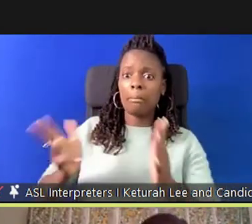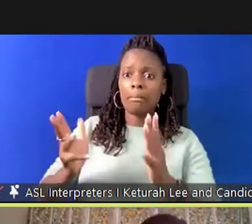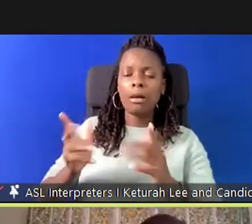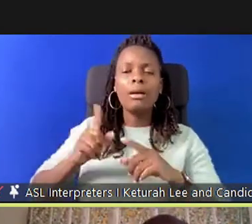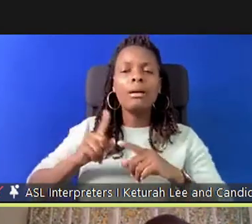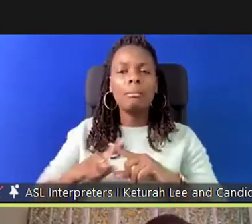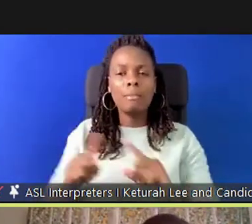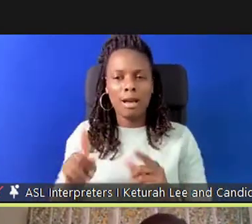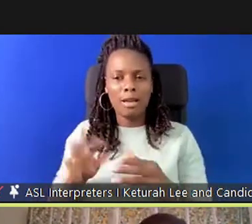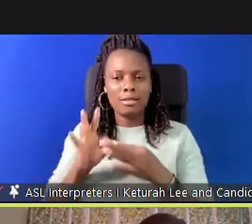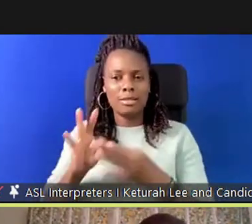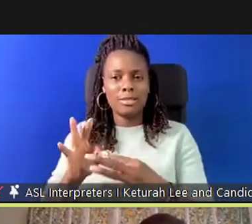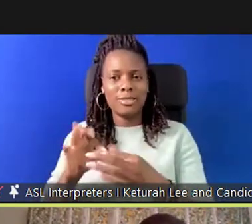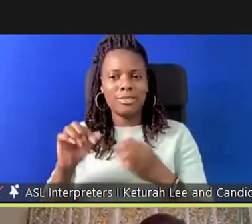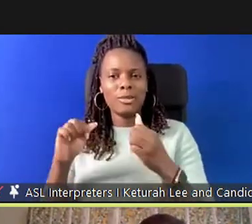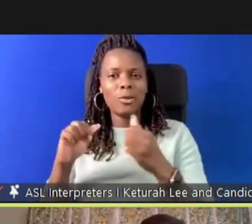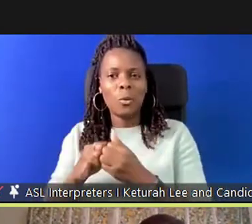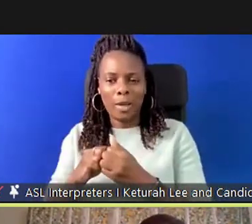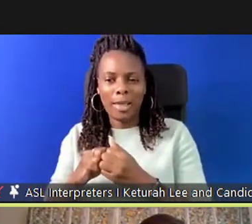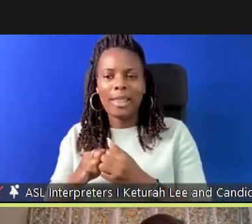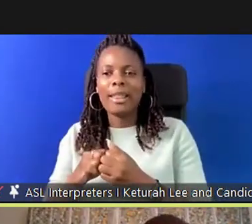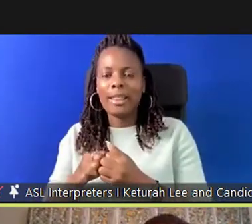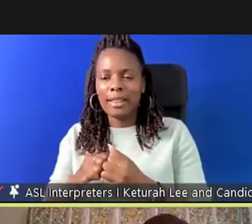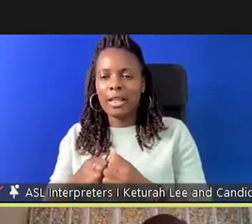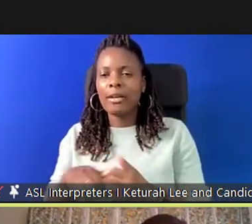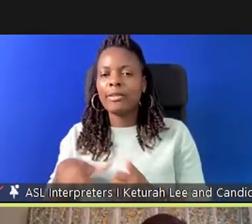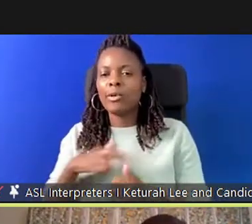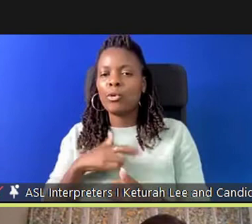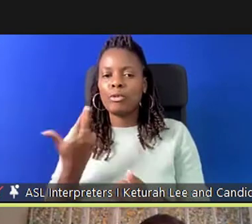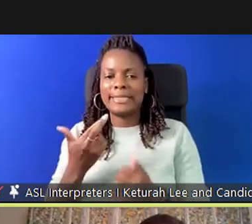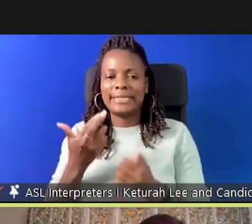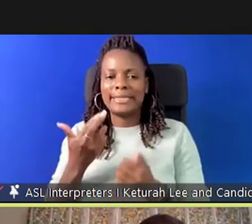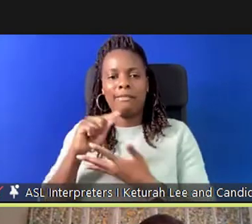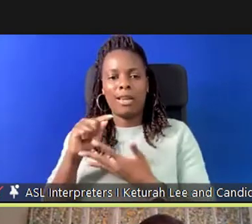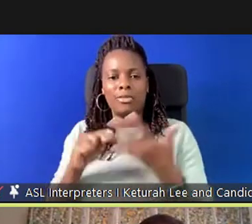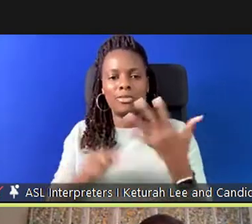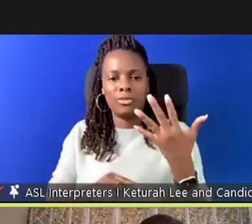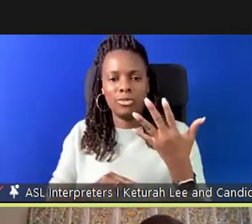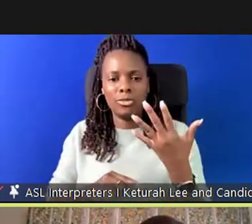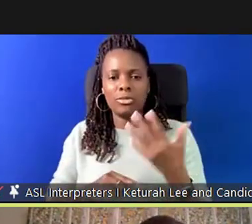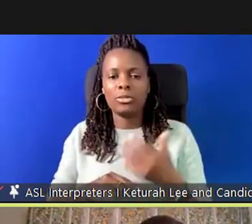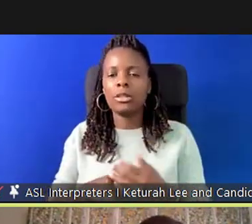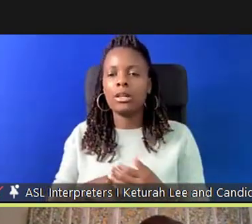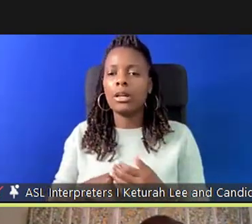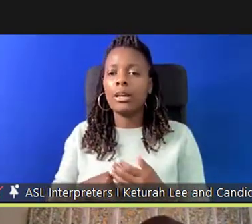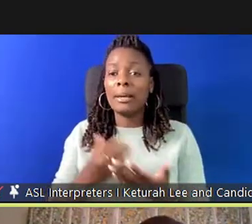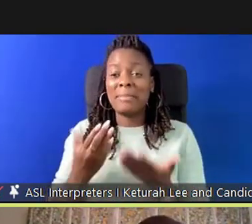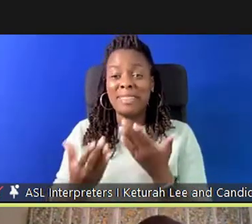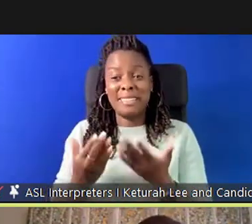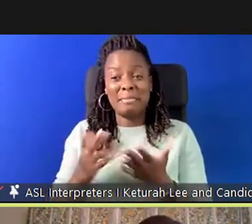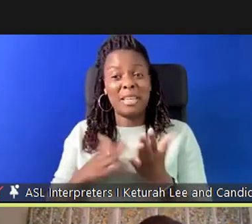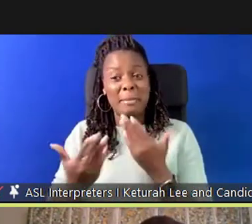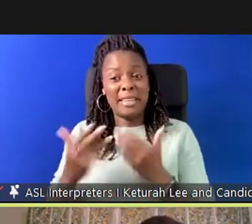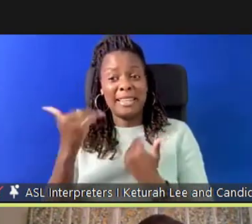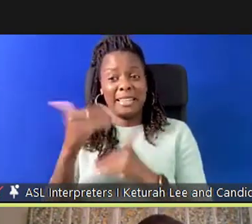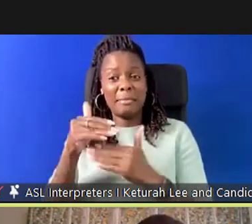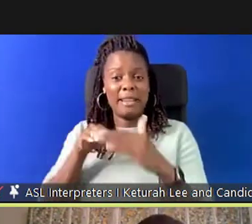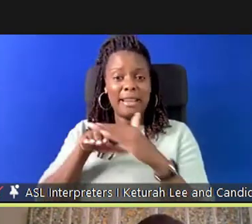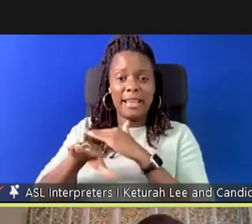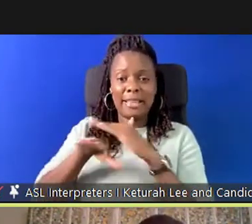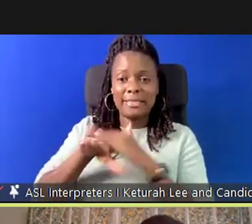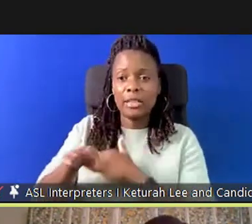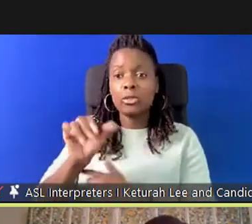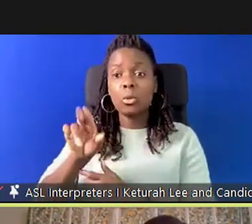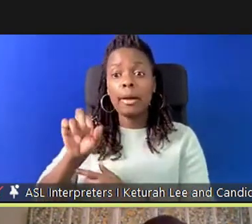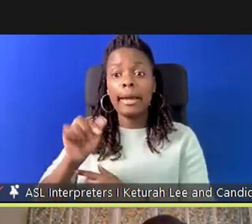related to isolated individuals not having limited access to key caregiver, financial, or medical